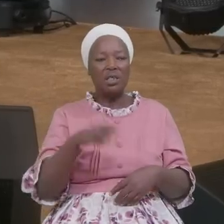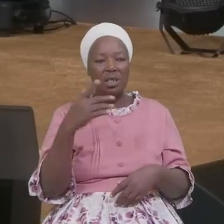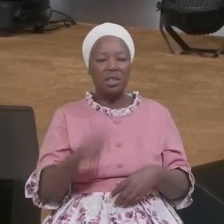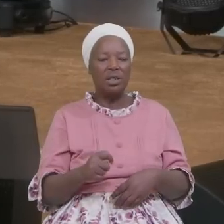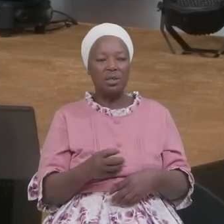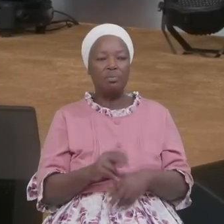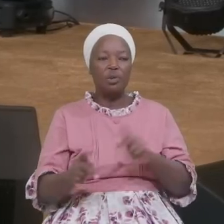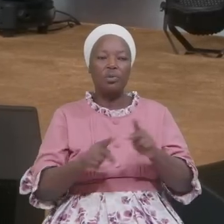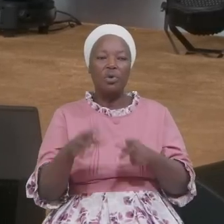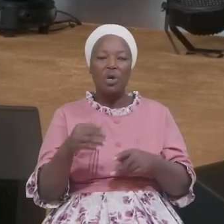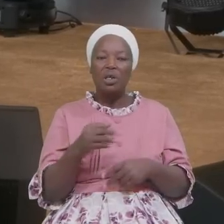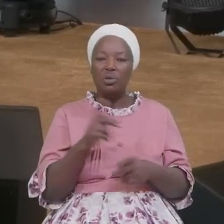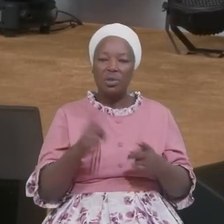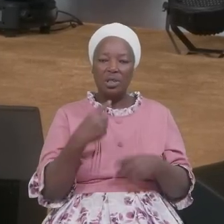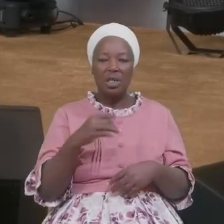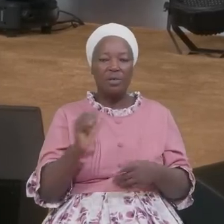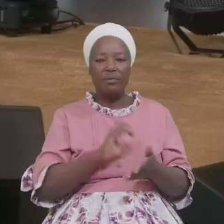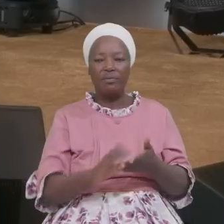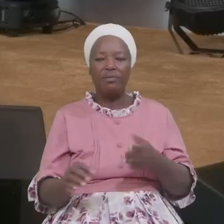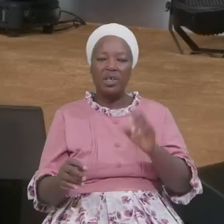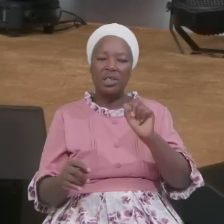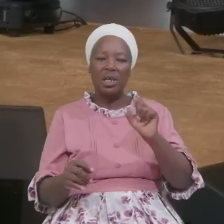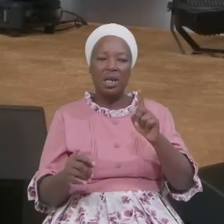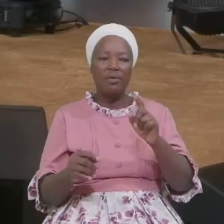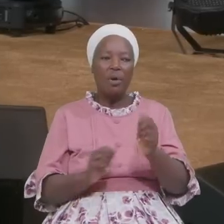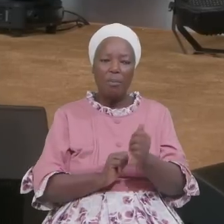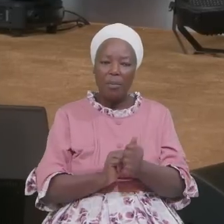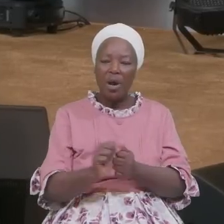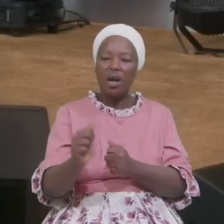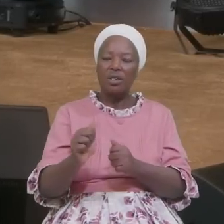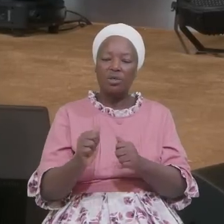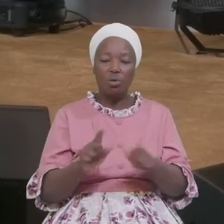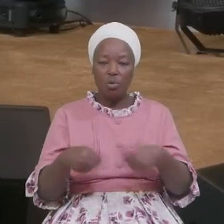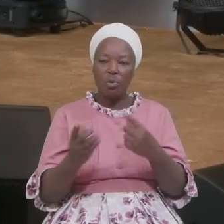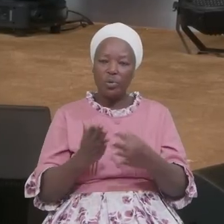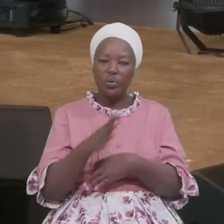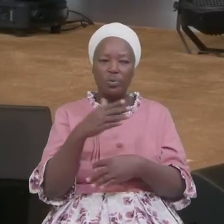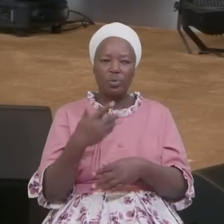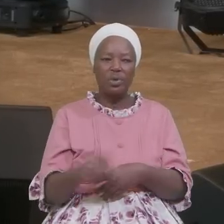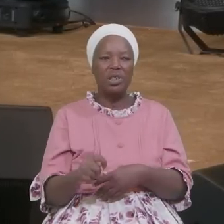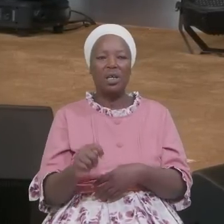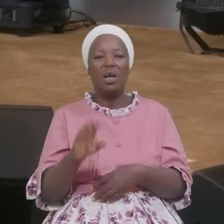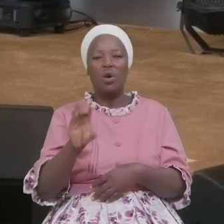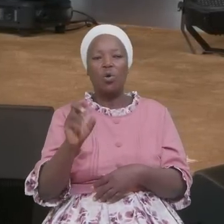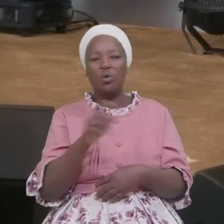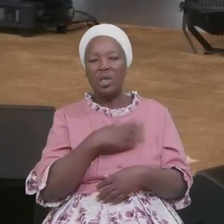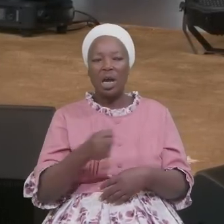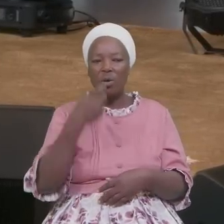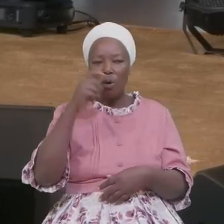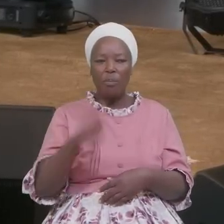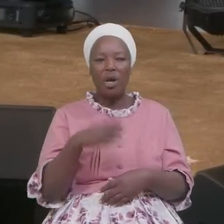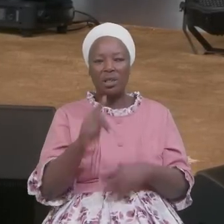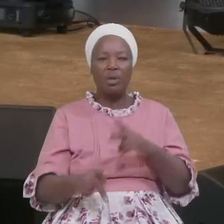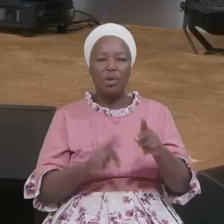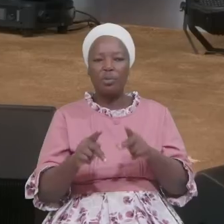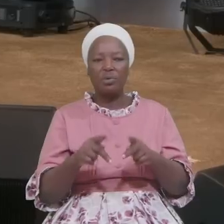saying in verse 11, pass through the host and command the people,